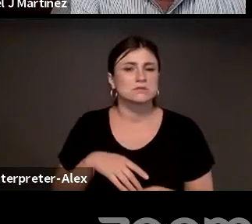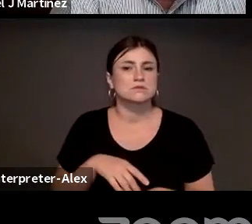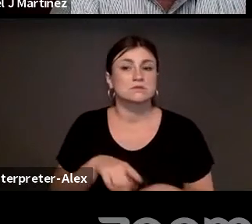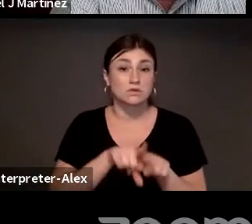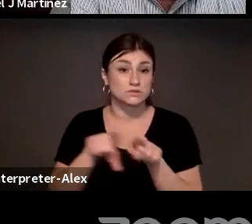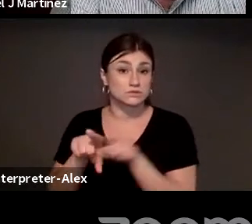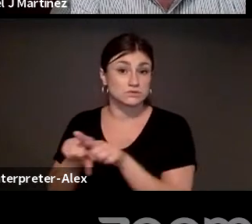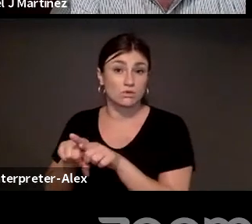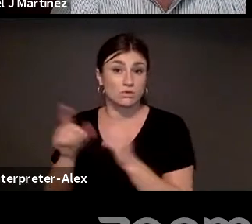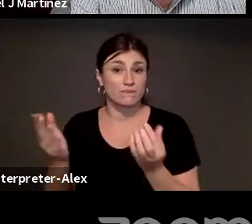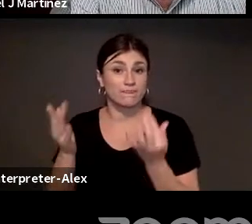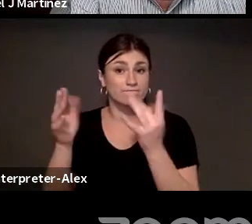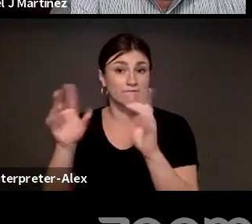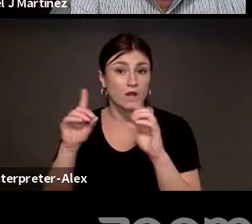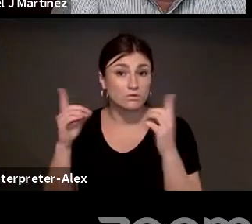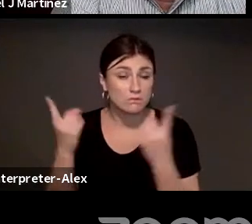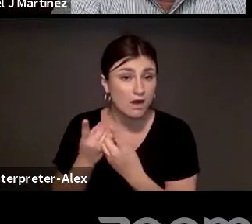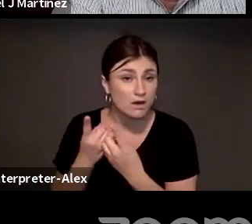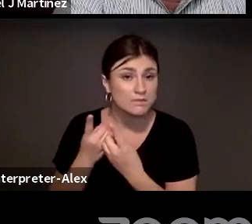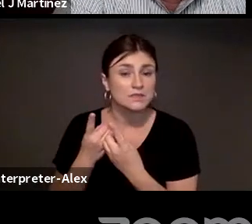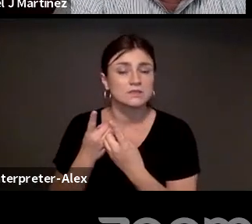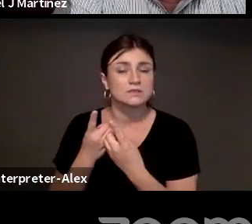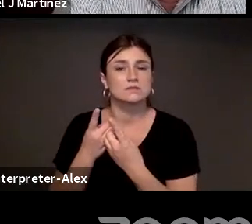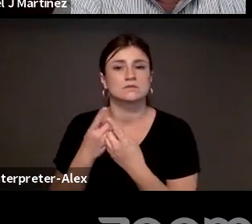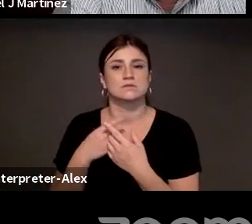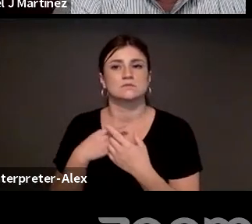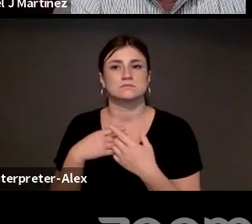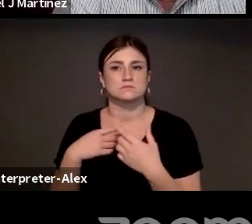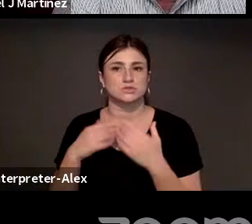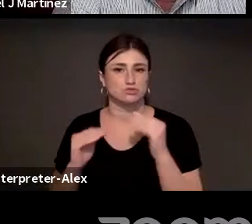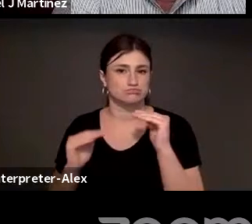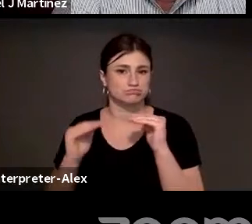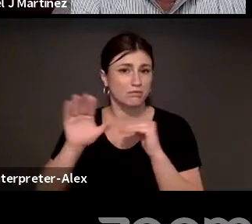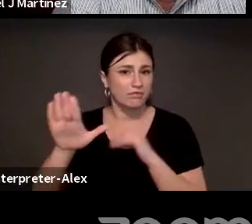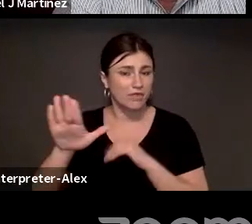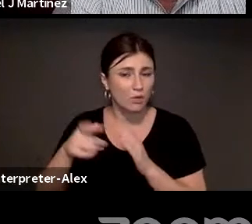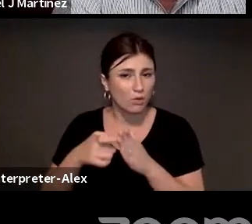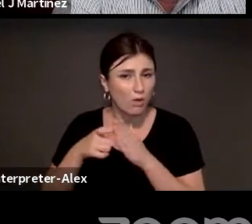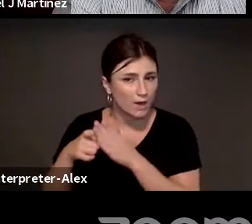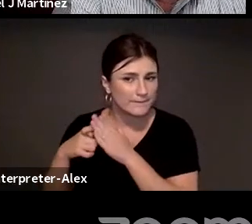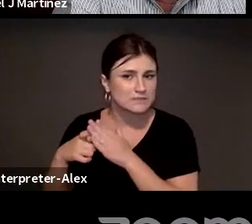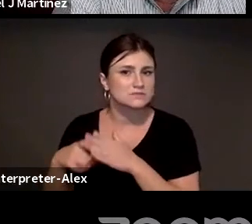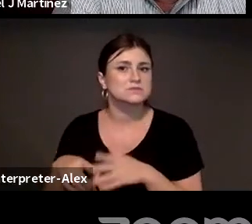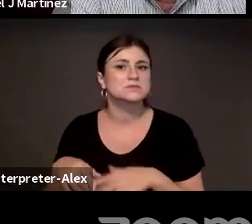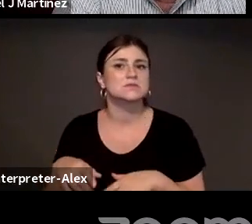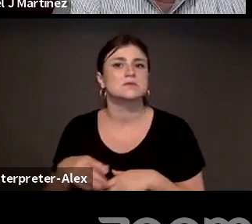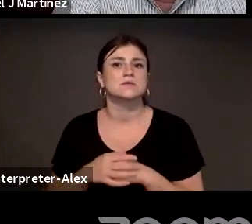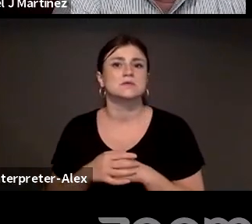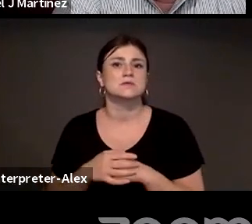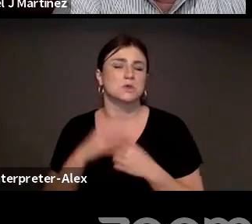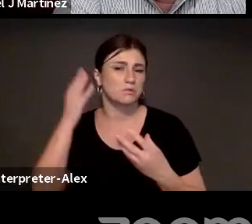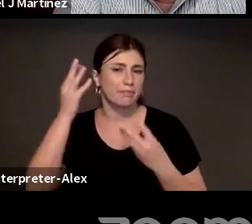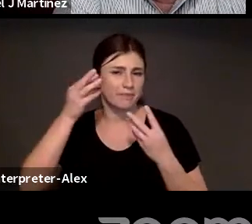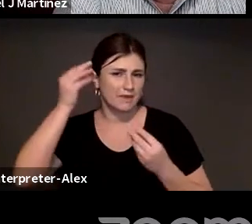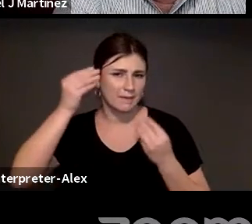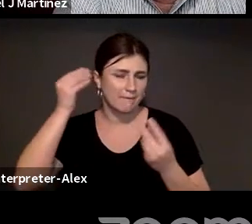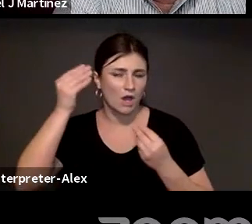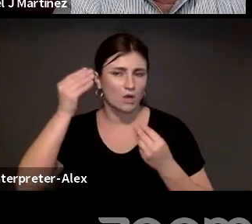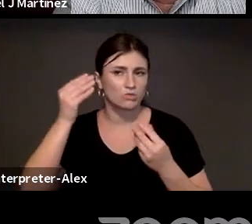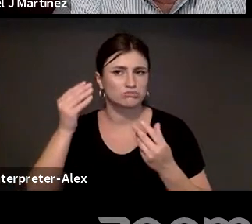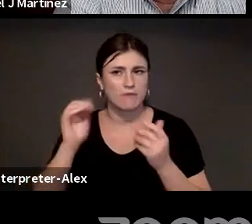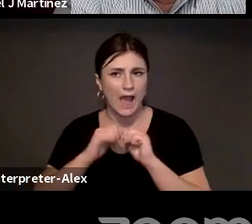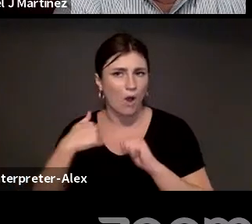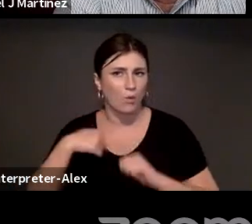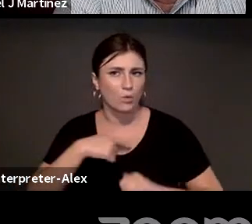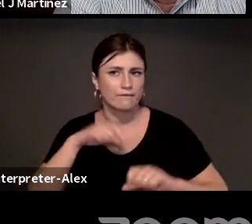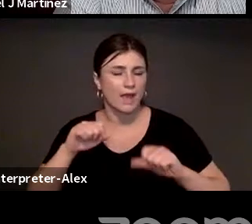to come up to par when it comes to what their requirements are of how many employees they also need as firefighters. So I'd like to see how we can move